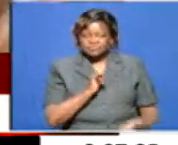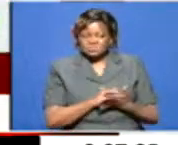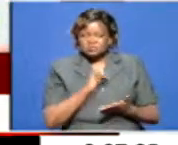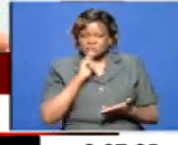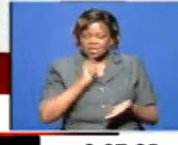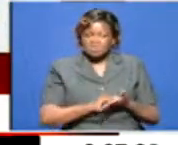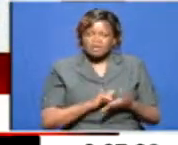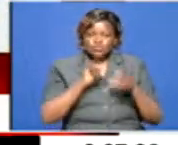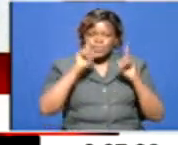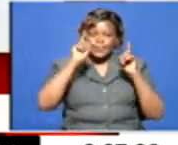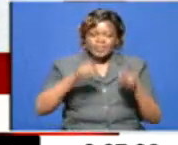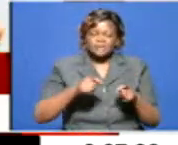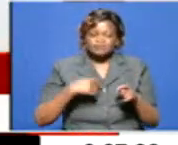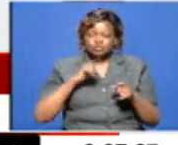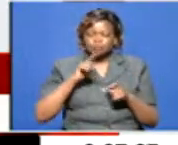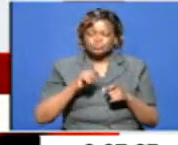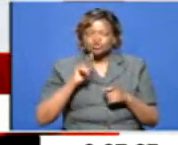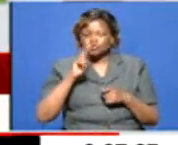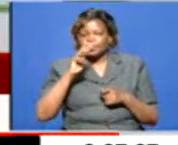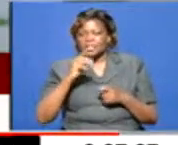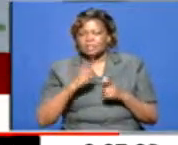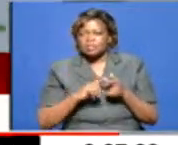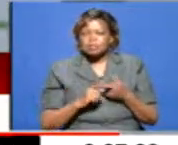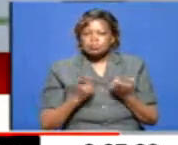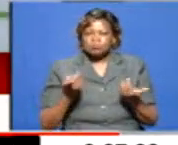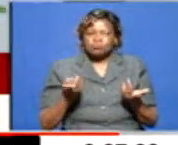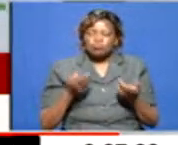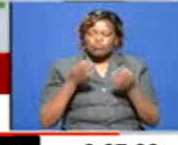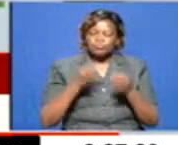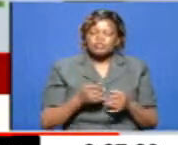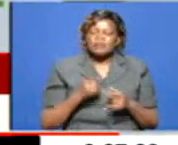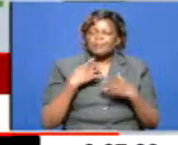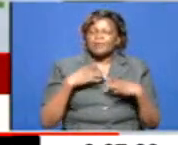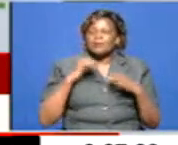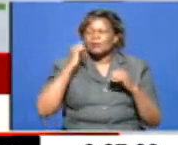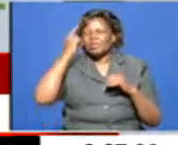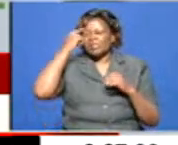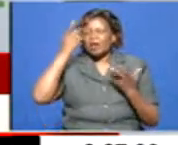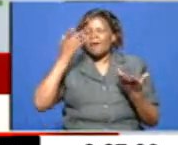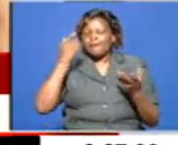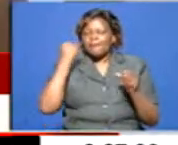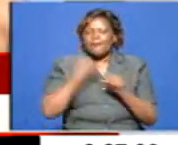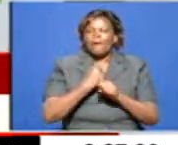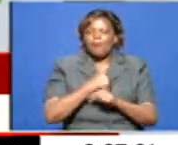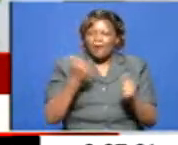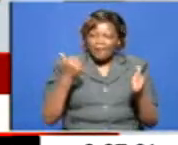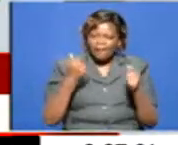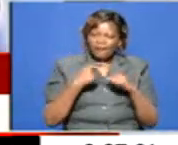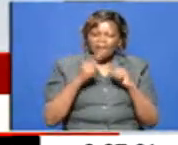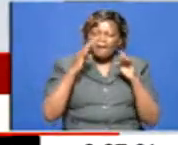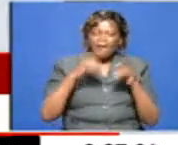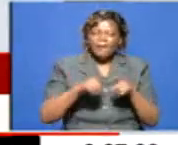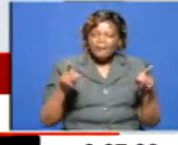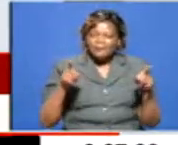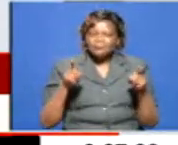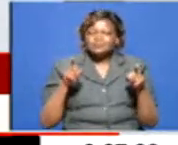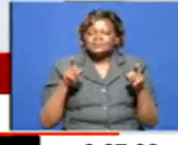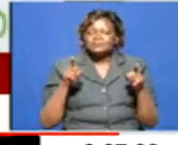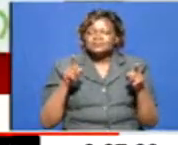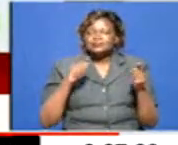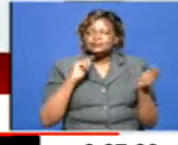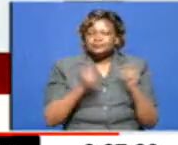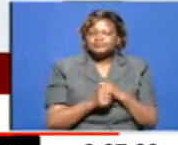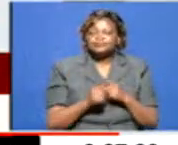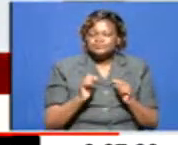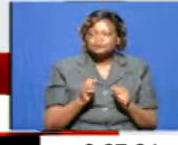got 1.2 million shillings in your account, that person might think I'm going to do well. But if you then translate that to say this